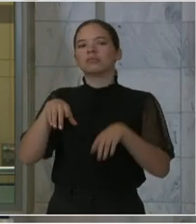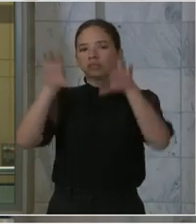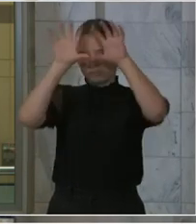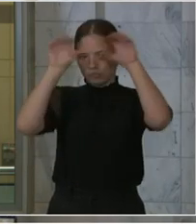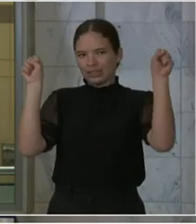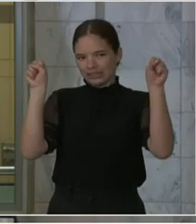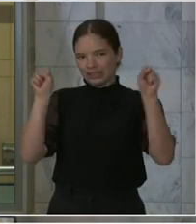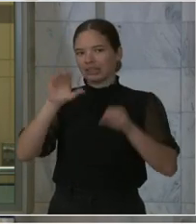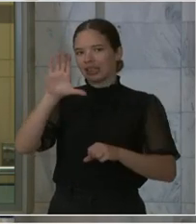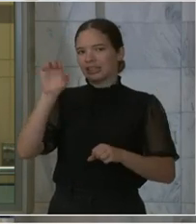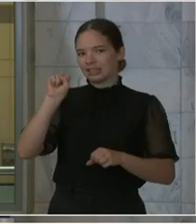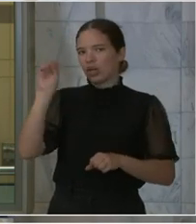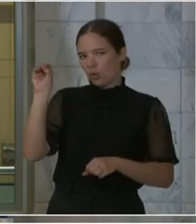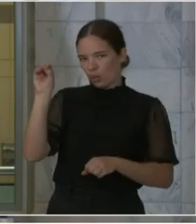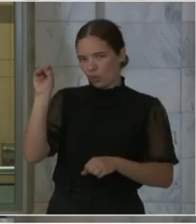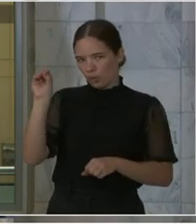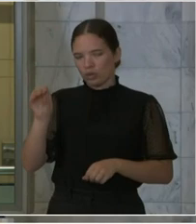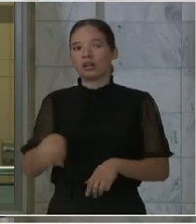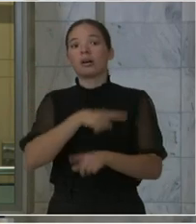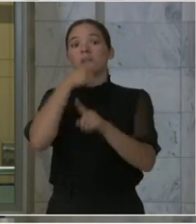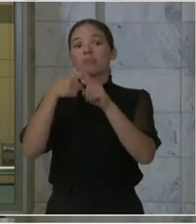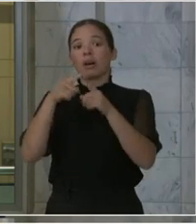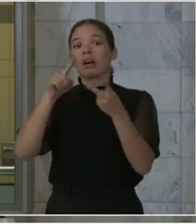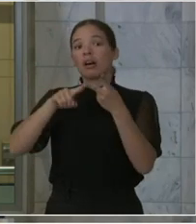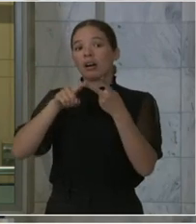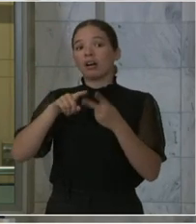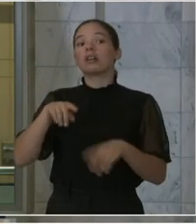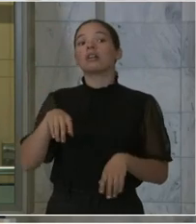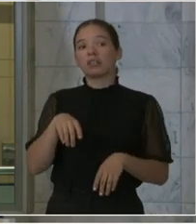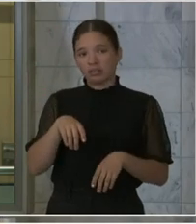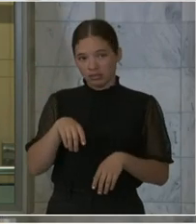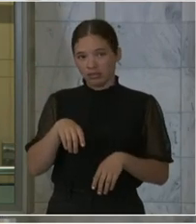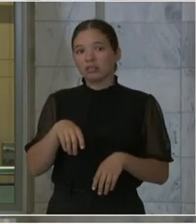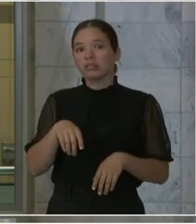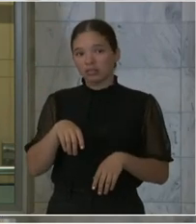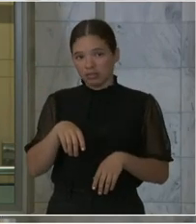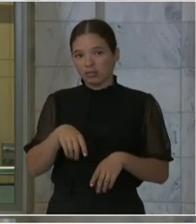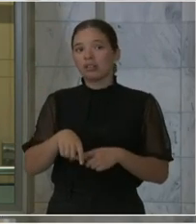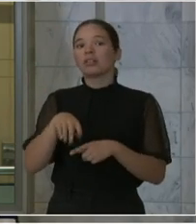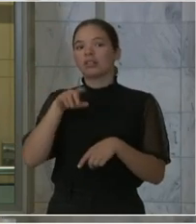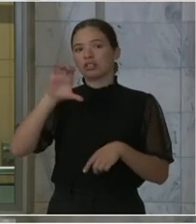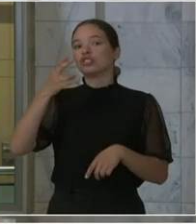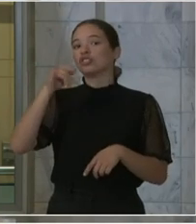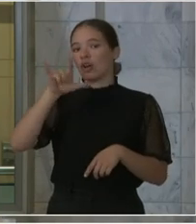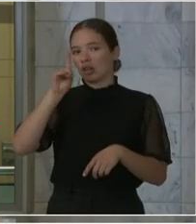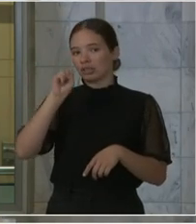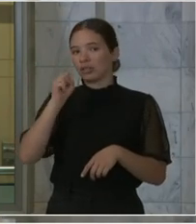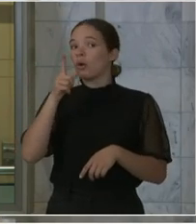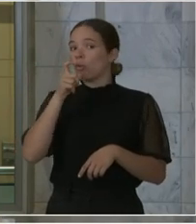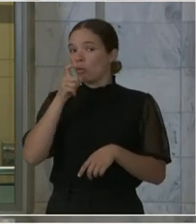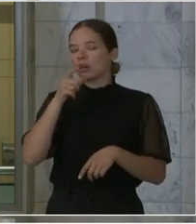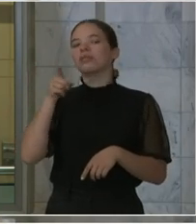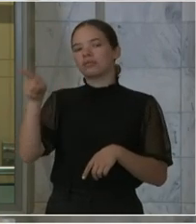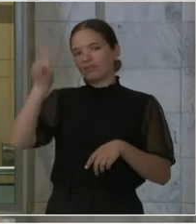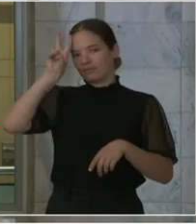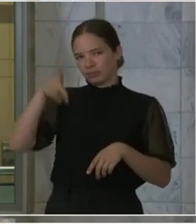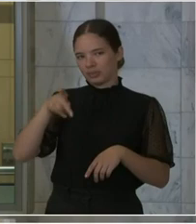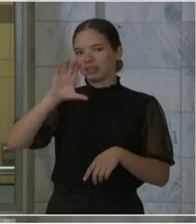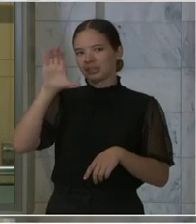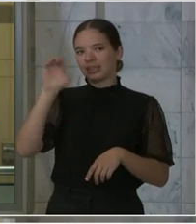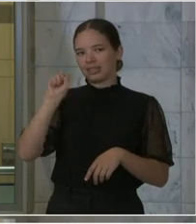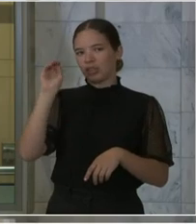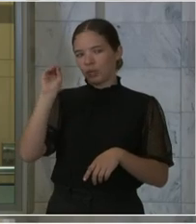the executive vice president of school officers, for their leadership. Please give them a big round of applause.